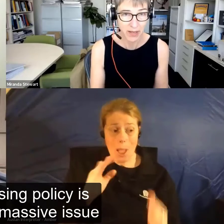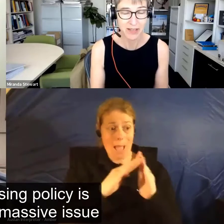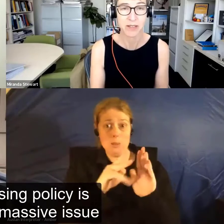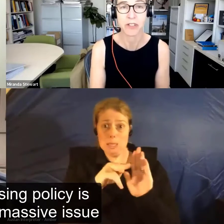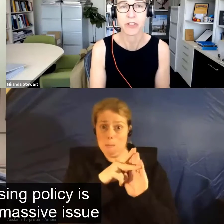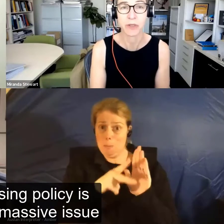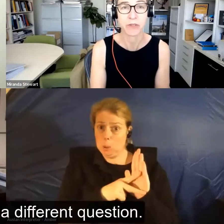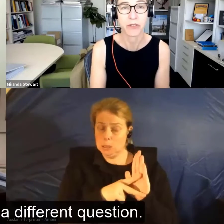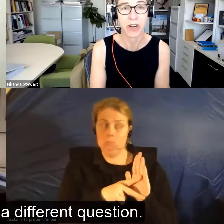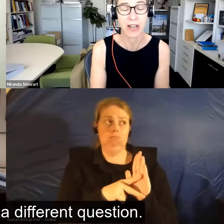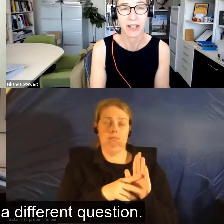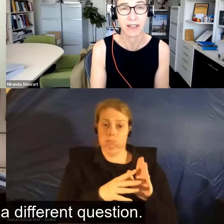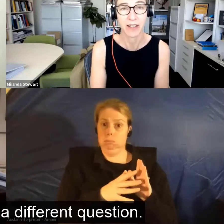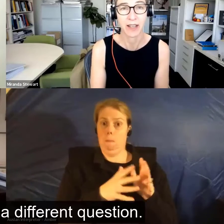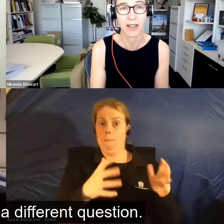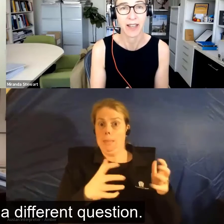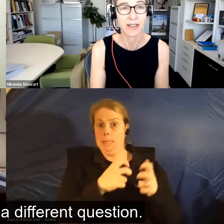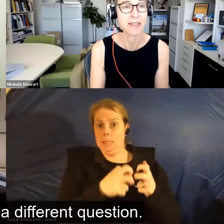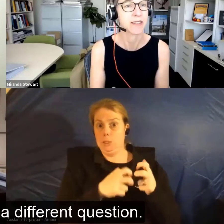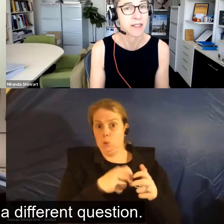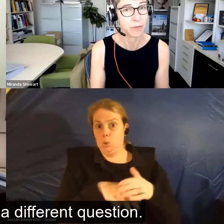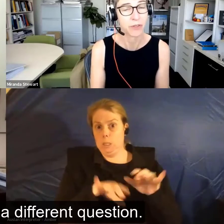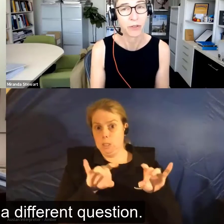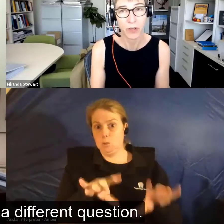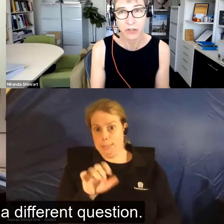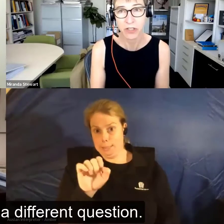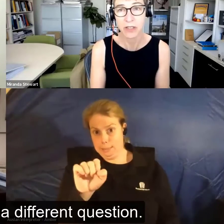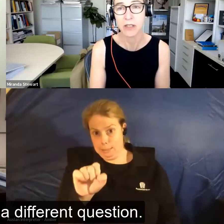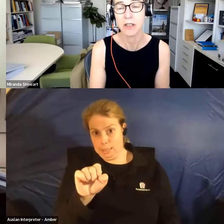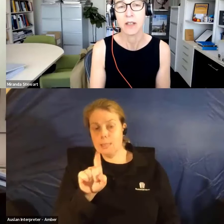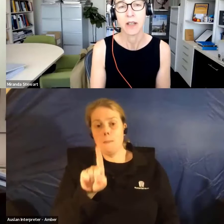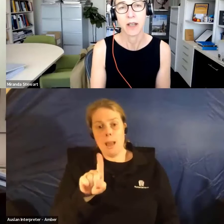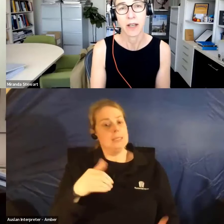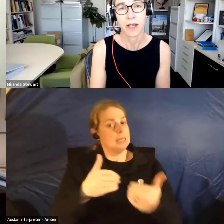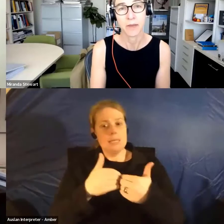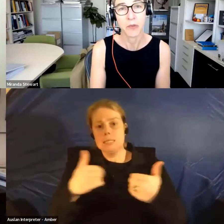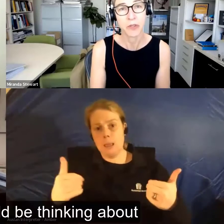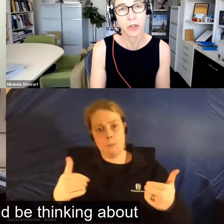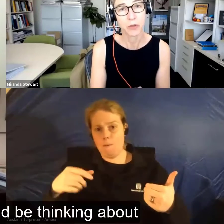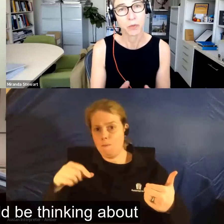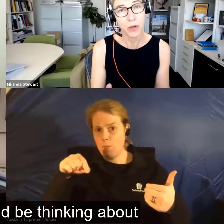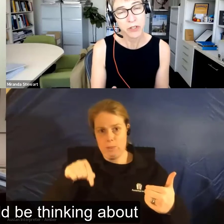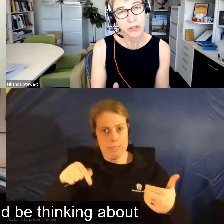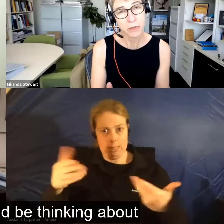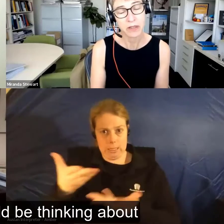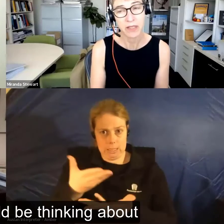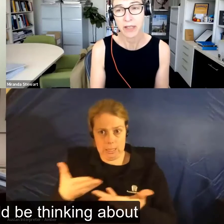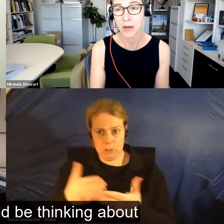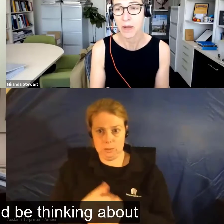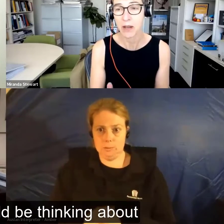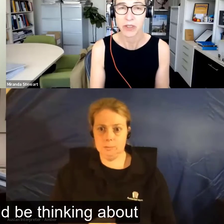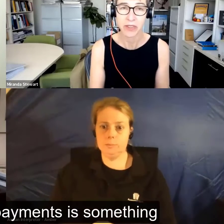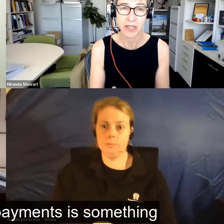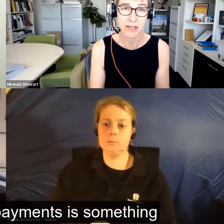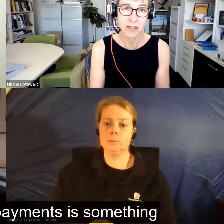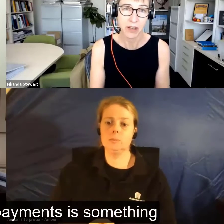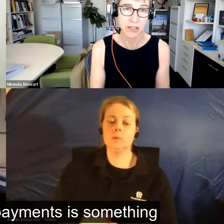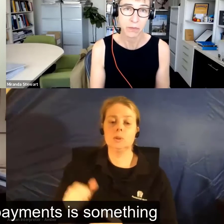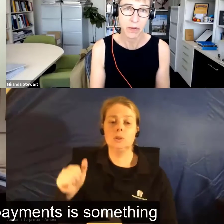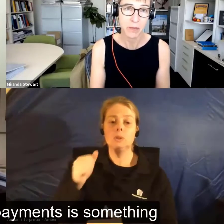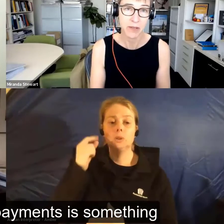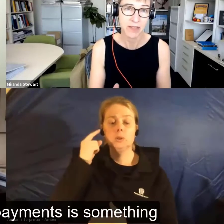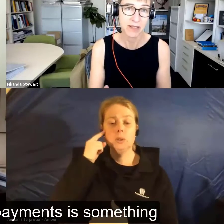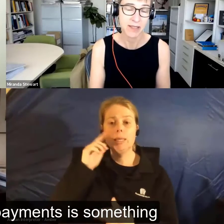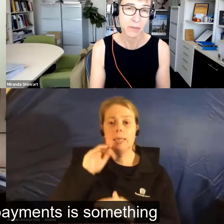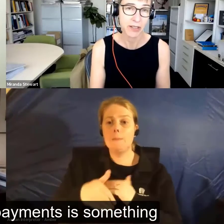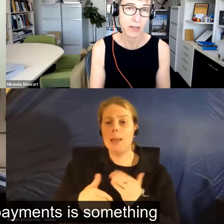obviously a massive issue in Australia and is a different question. So what we should be thinking about with these kinds